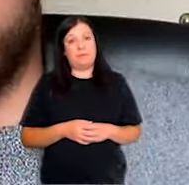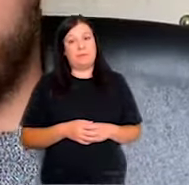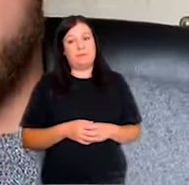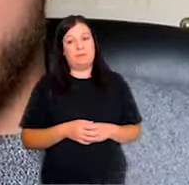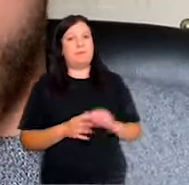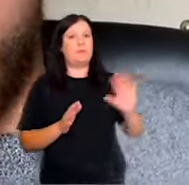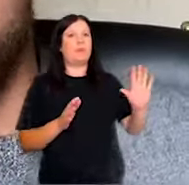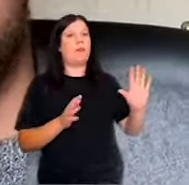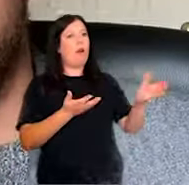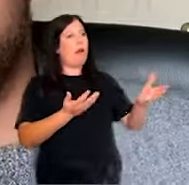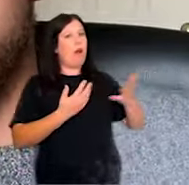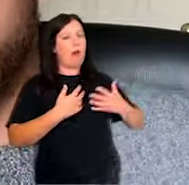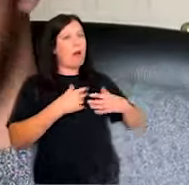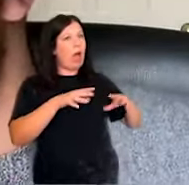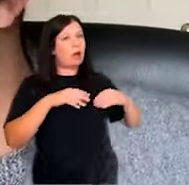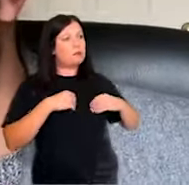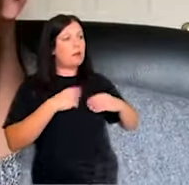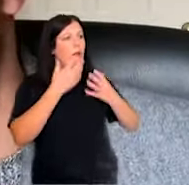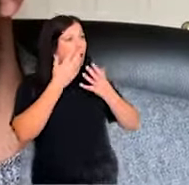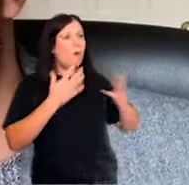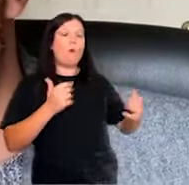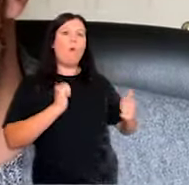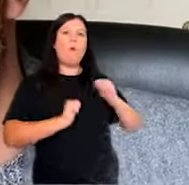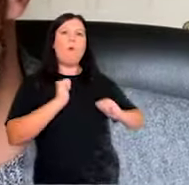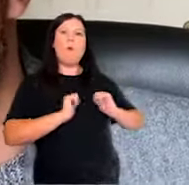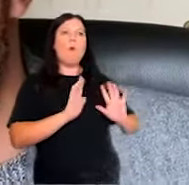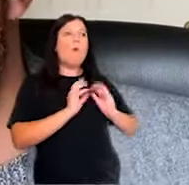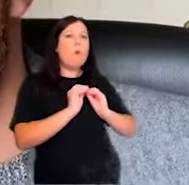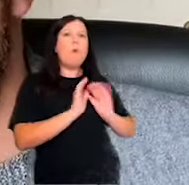I would be honoured to come aboard.